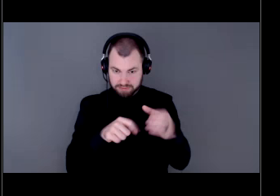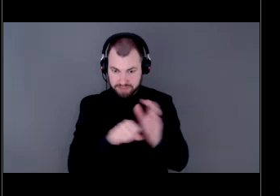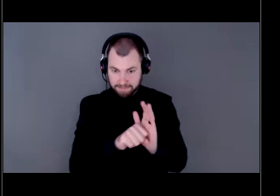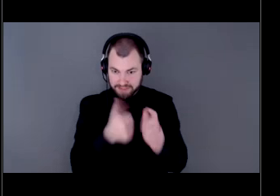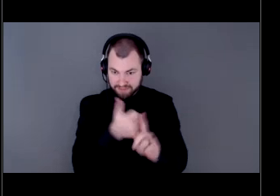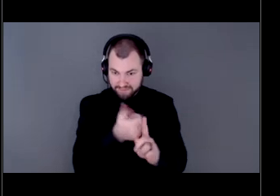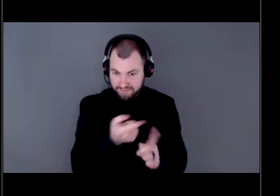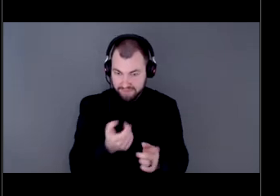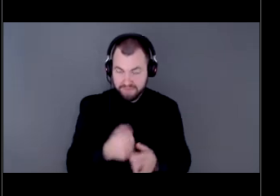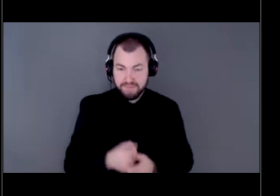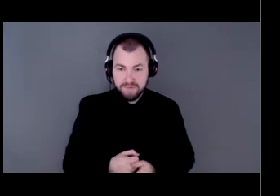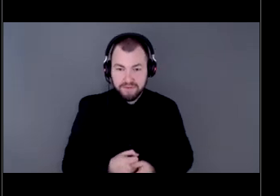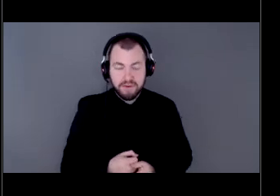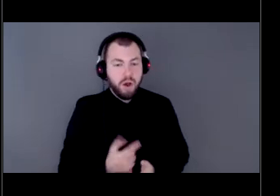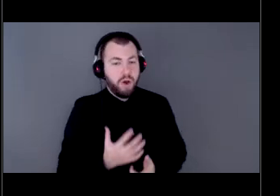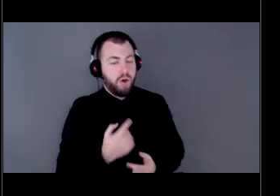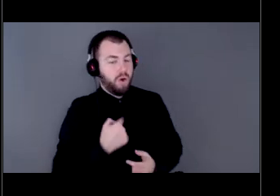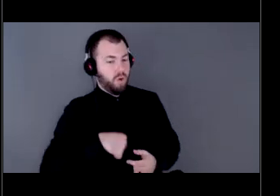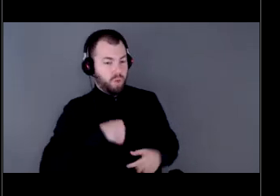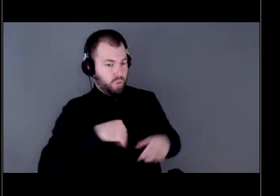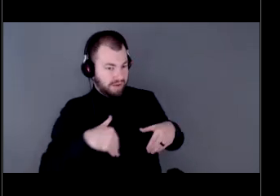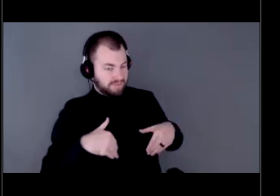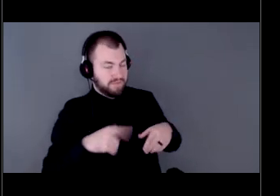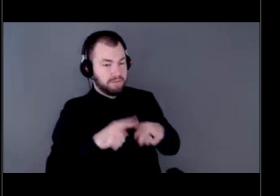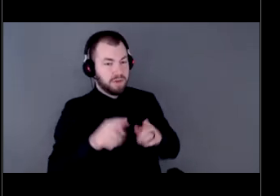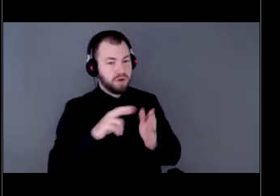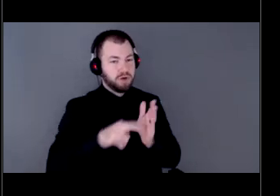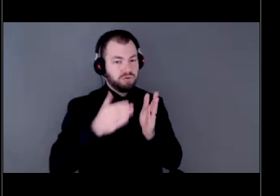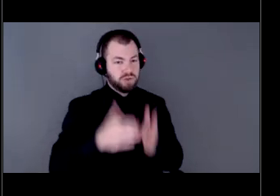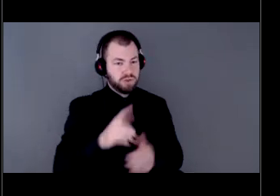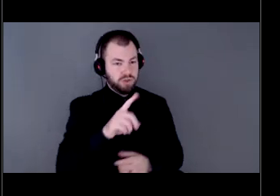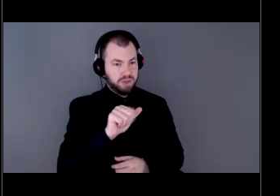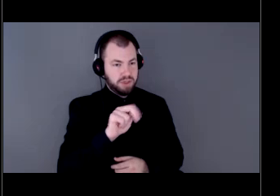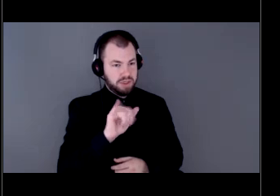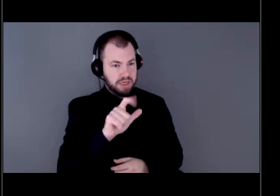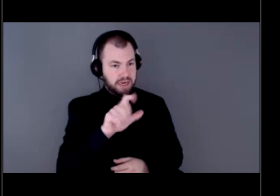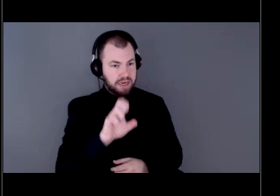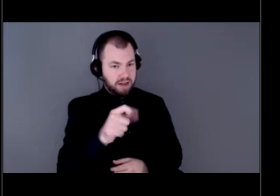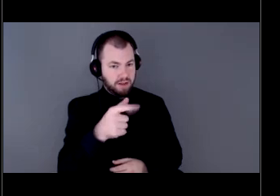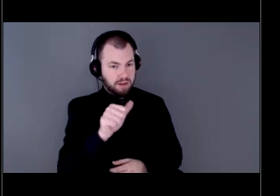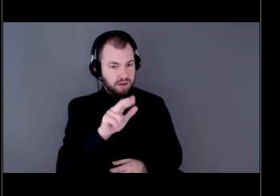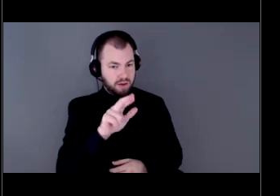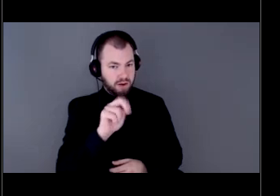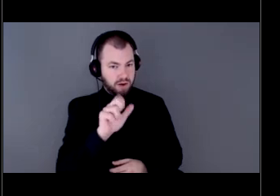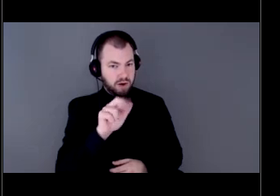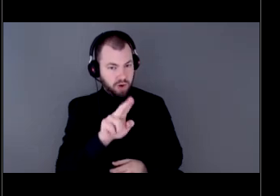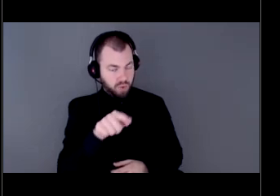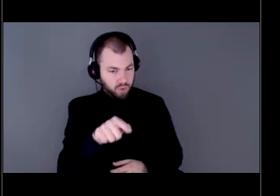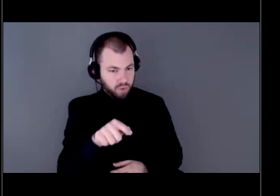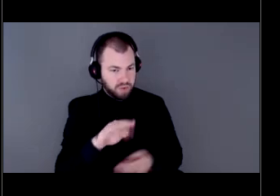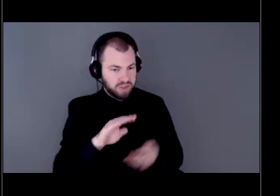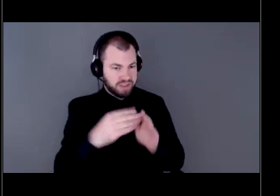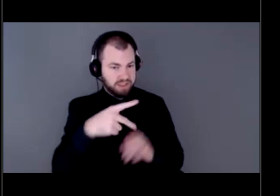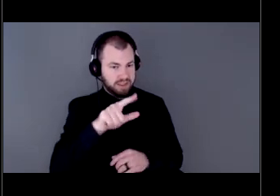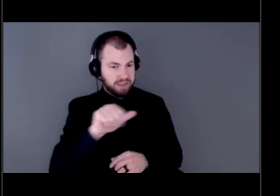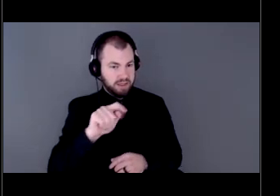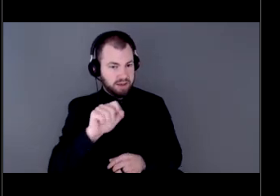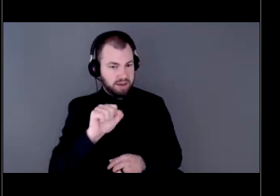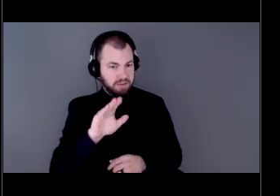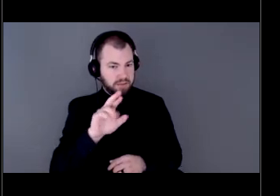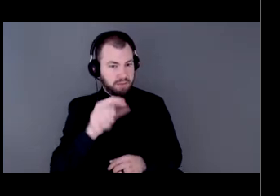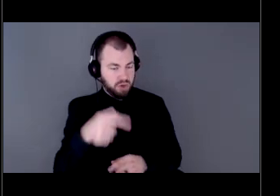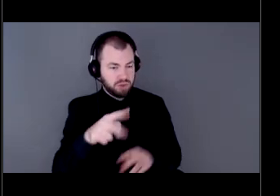So we haven't, but there's a researcher, Danielle Garneau at SUNY Plattsburgh, and she's been looking at microplastics.